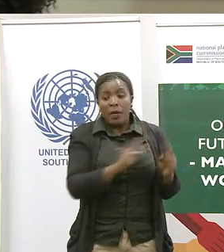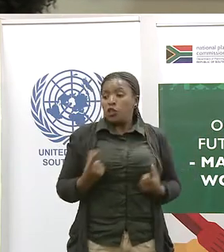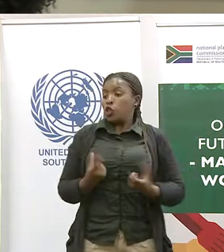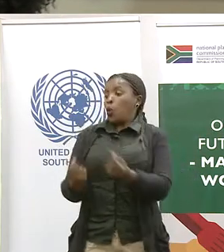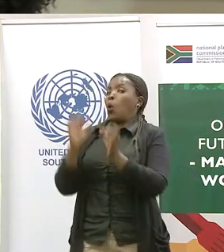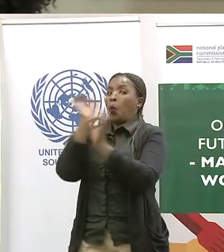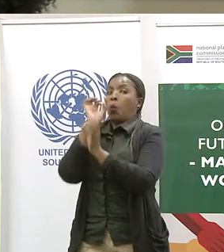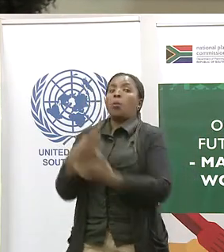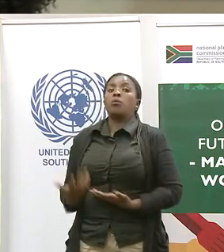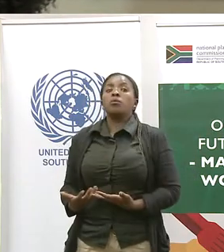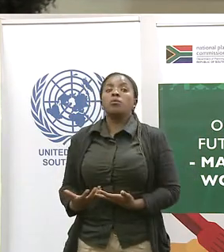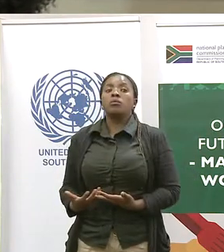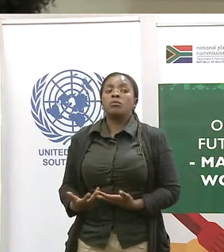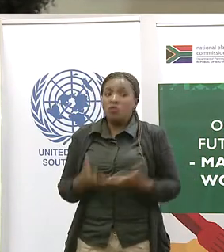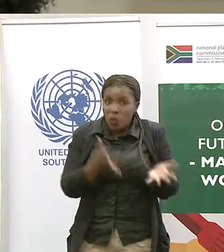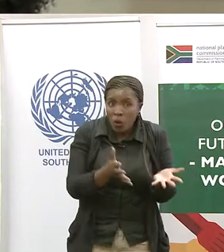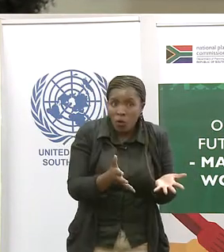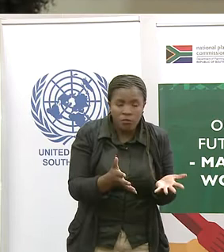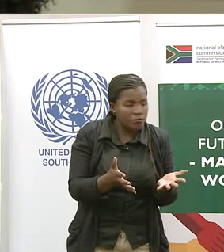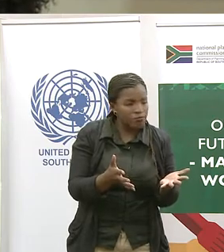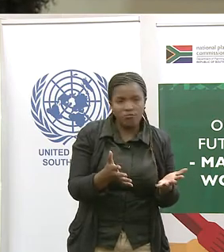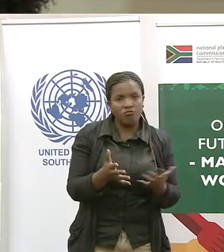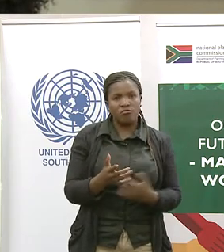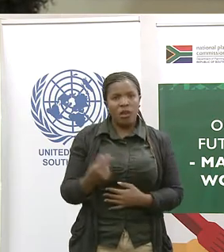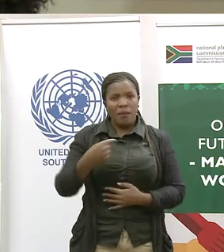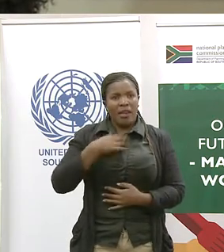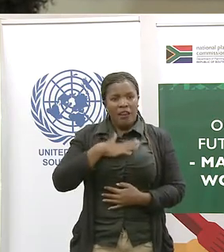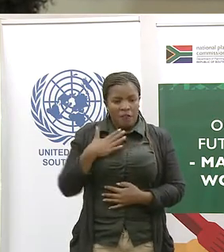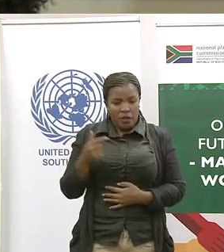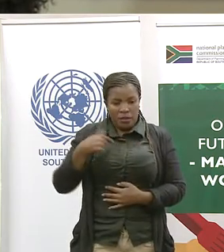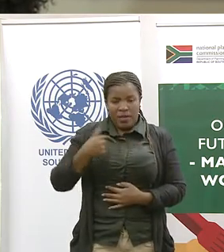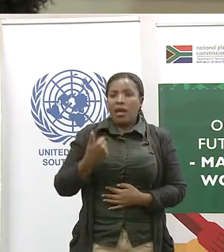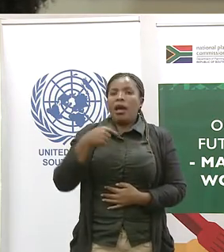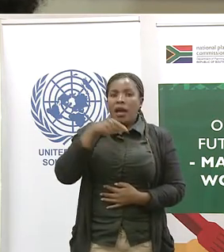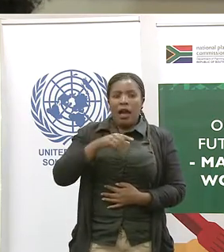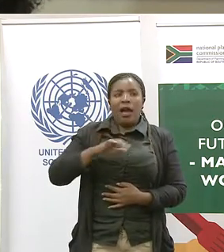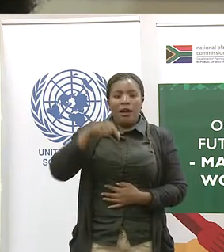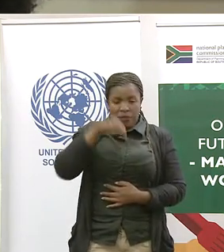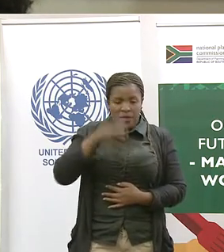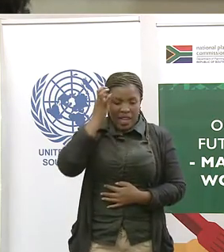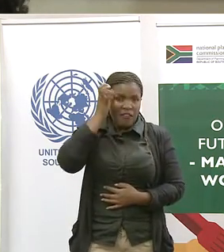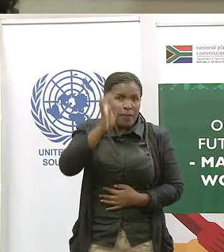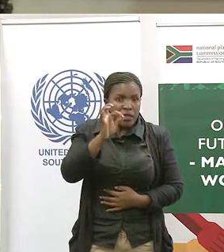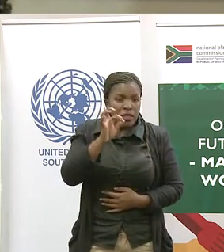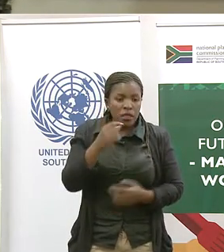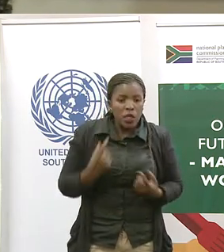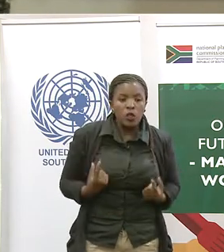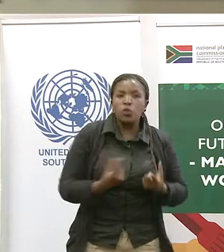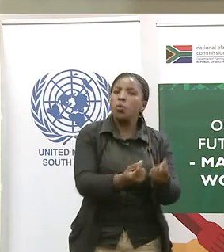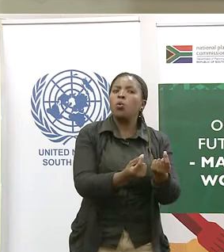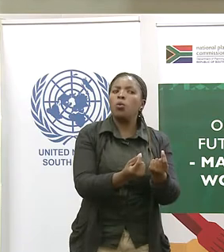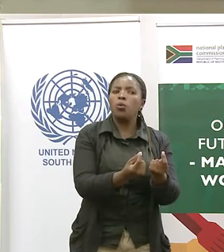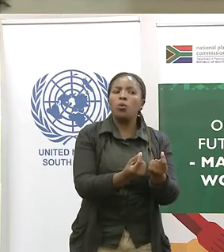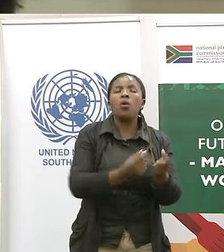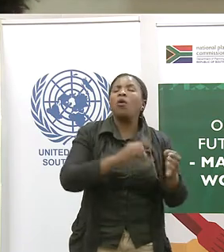what action are we taking? What action is government taking in relation to the